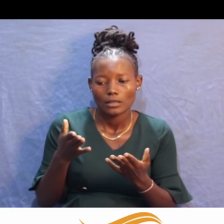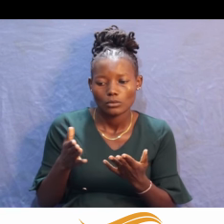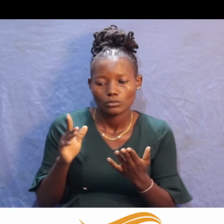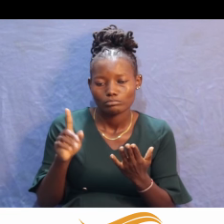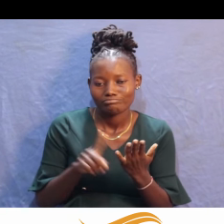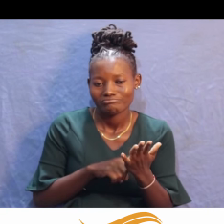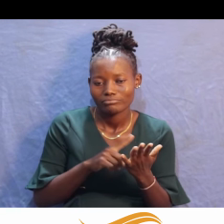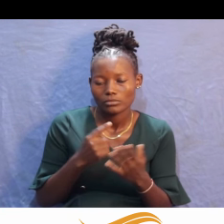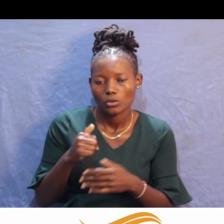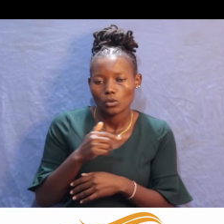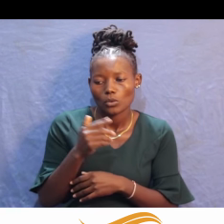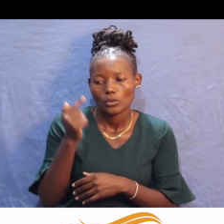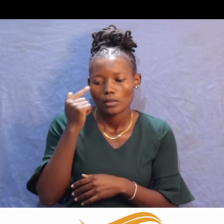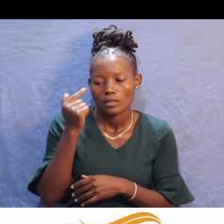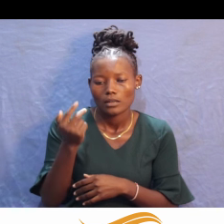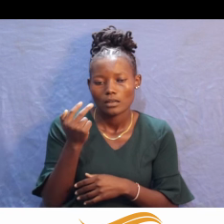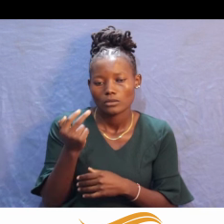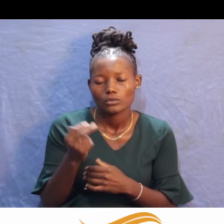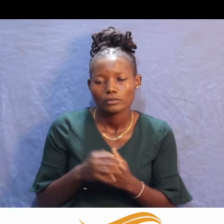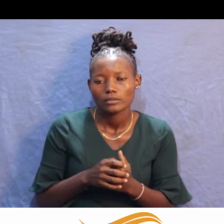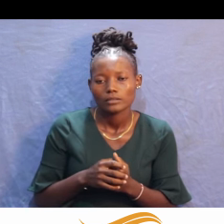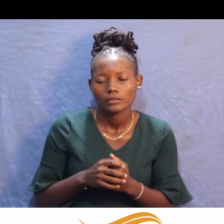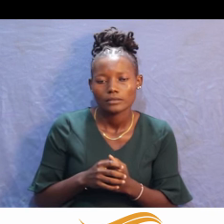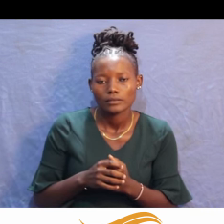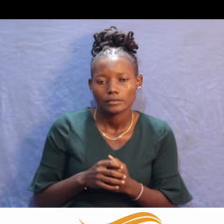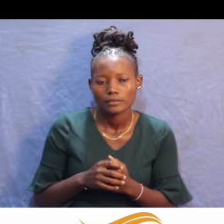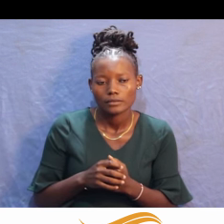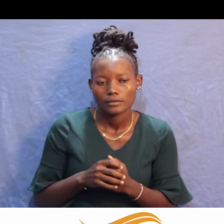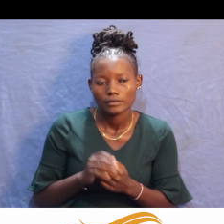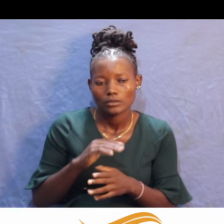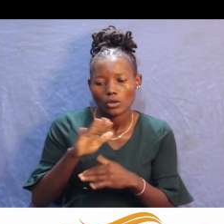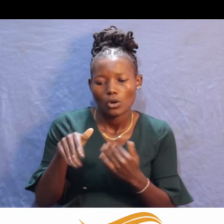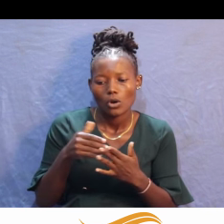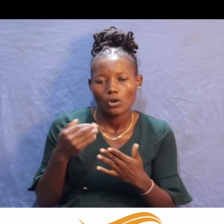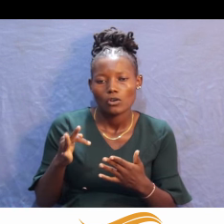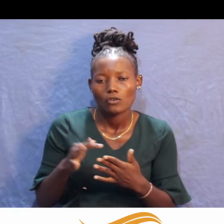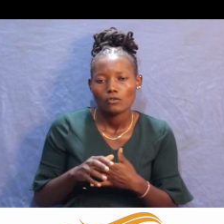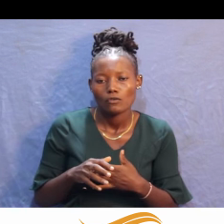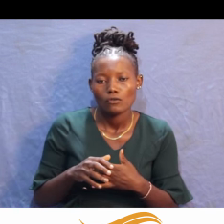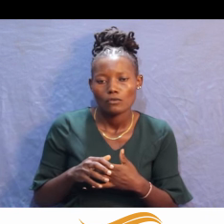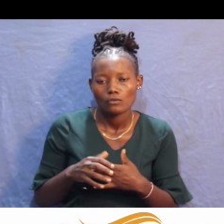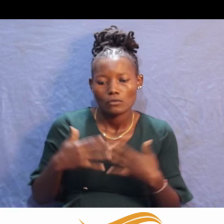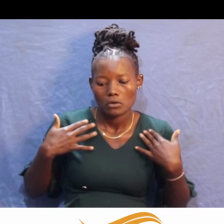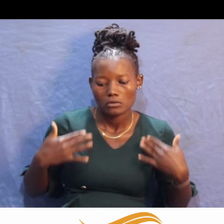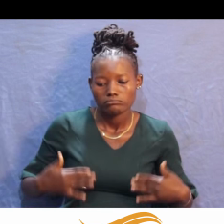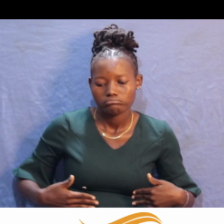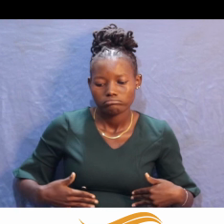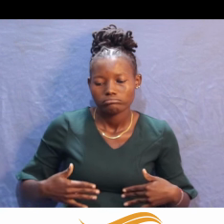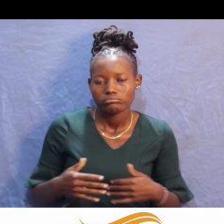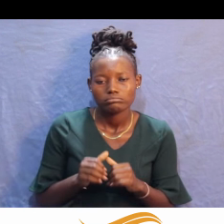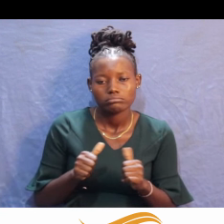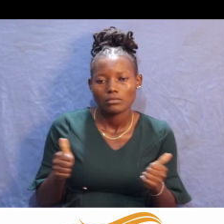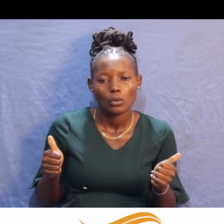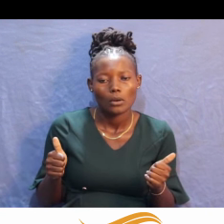the axis going up. It's just overall fitness. So let's just say this line going up